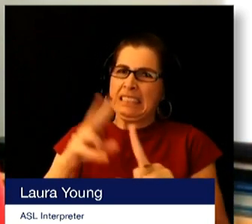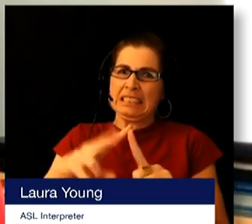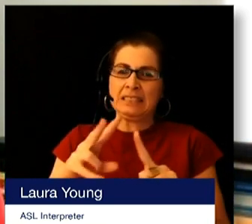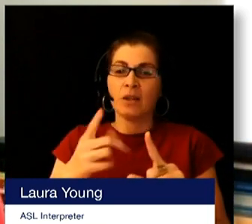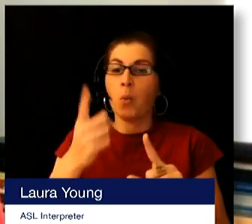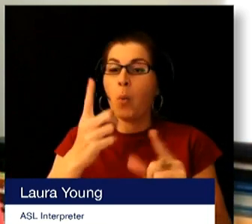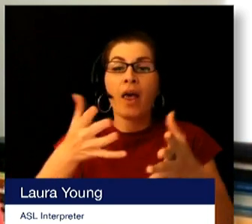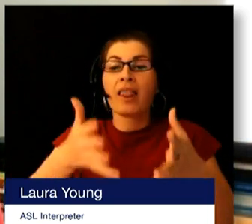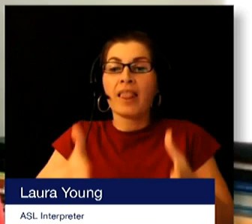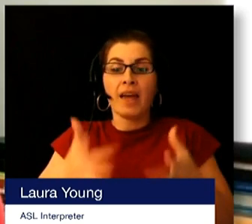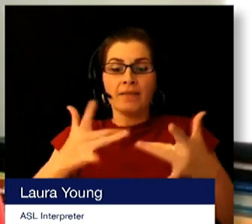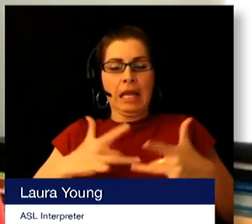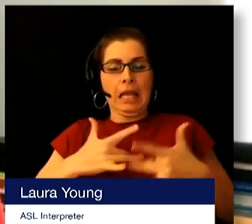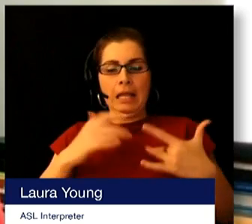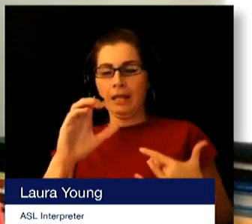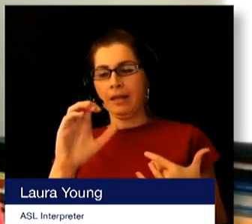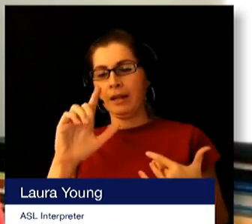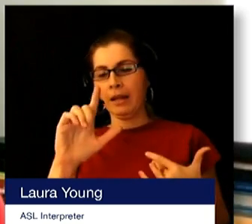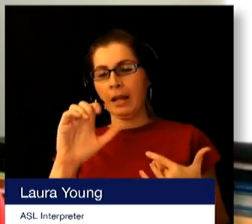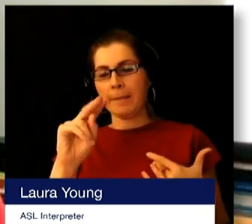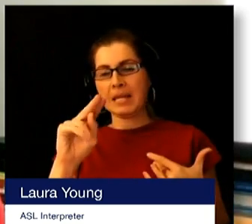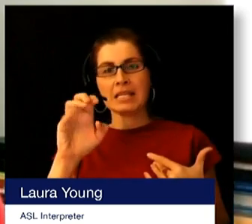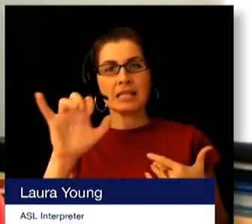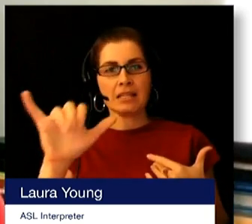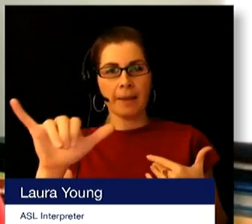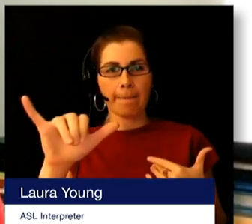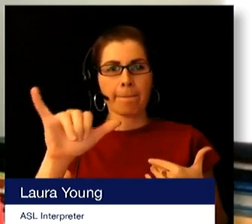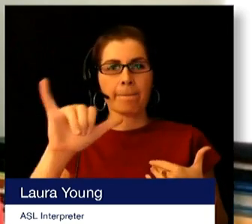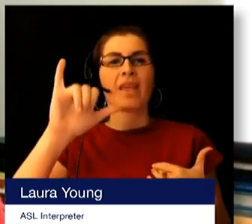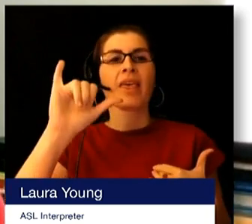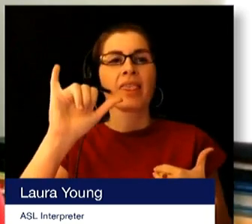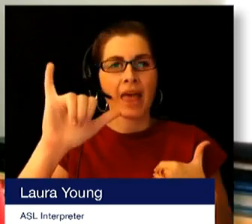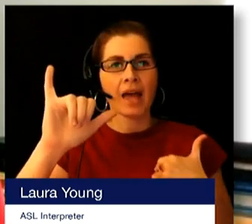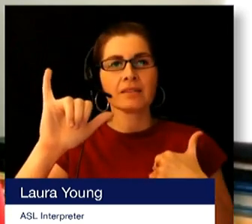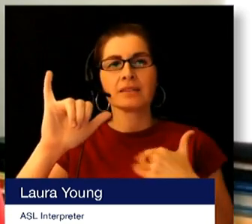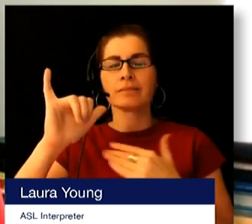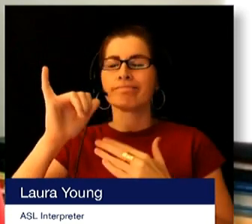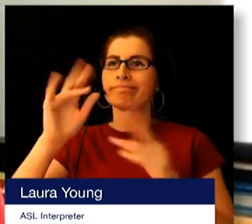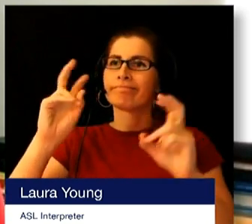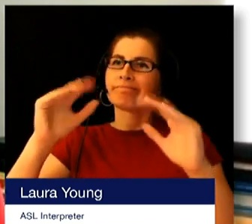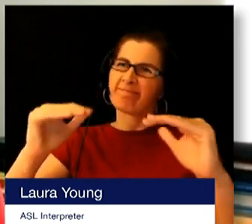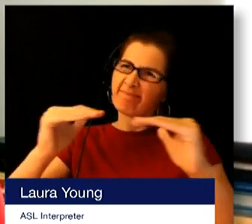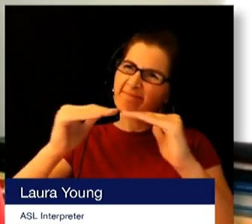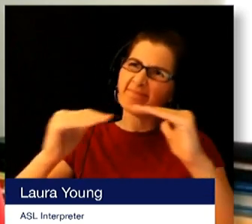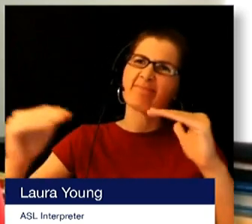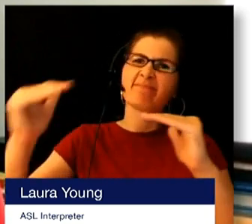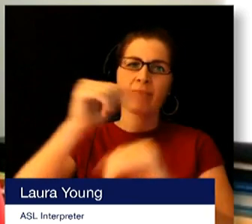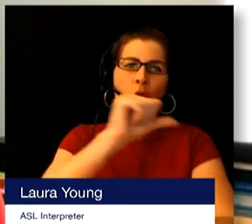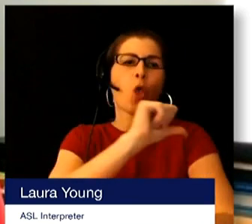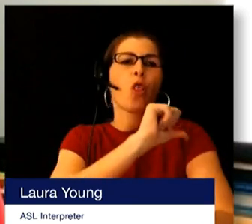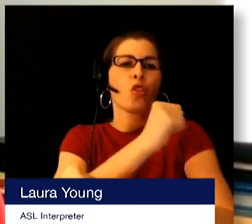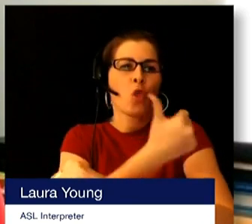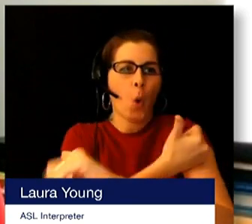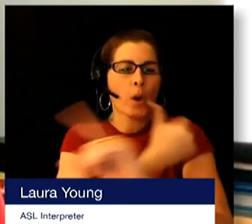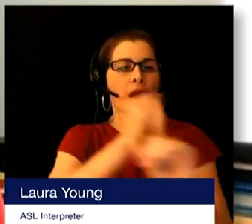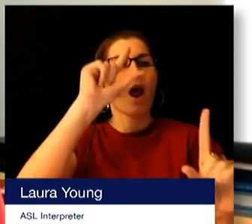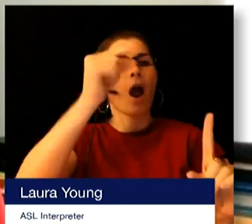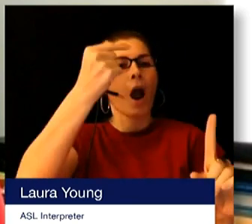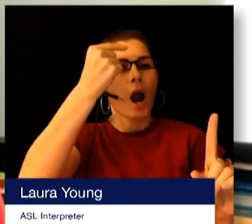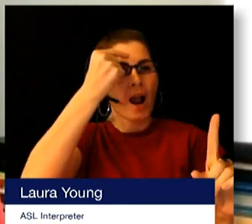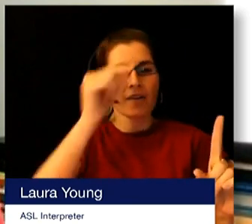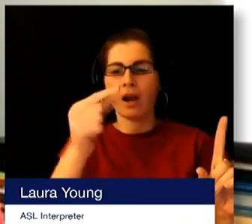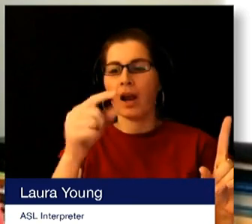clemency. And clemency is the executive authority for a governor to either overturn